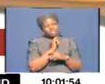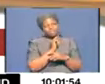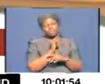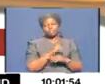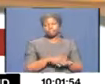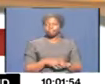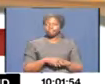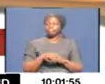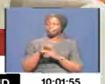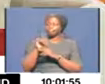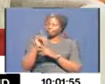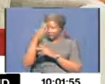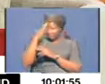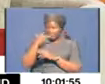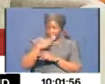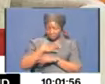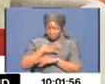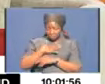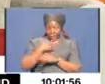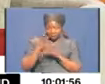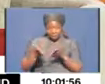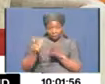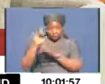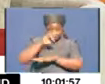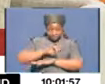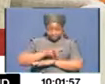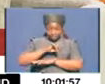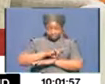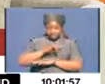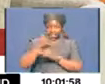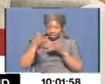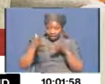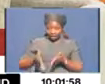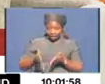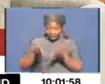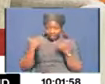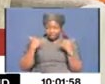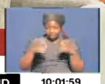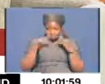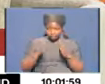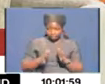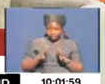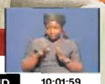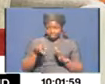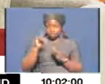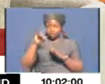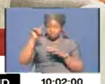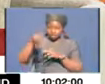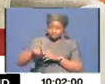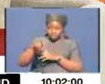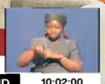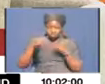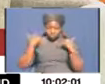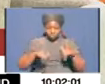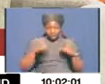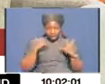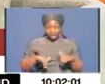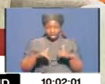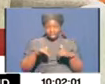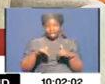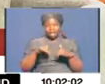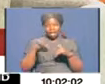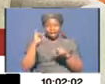why, for me, nowadays, or the current crop of players, they need to play so